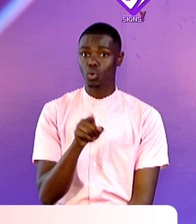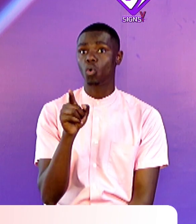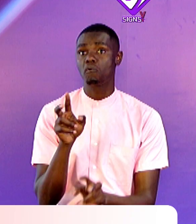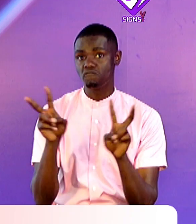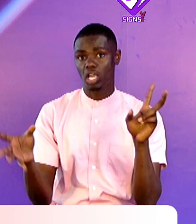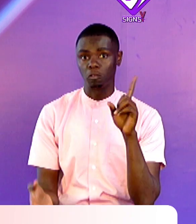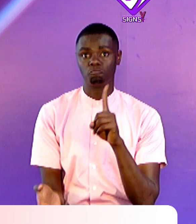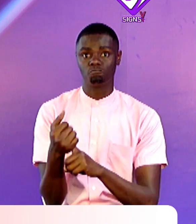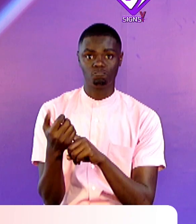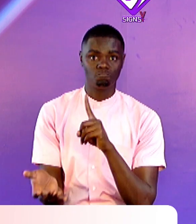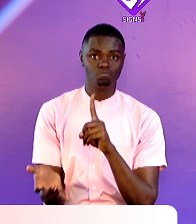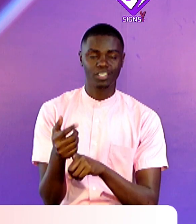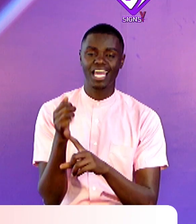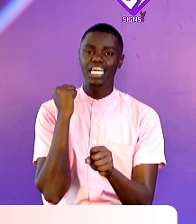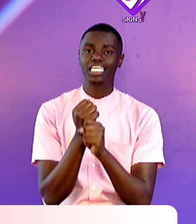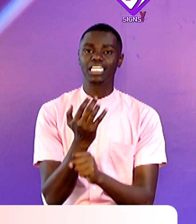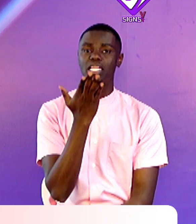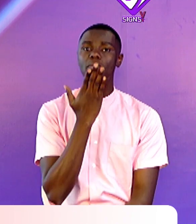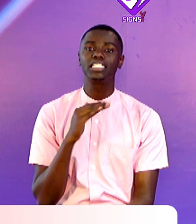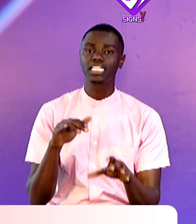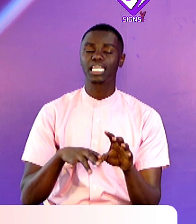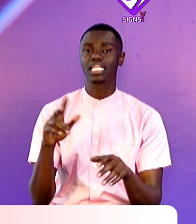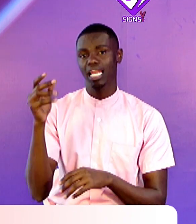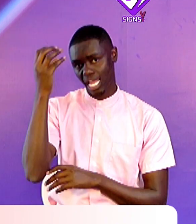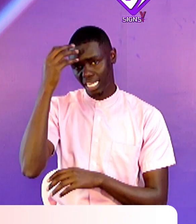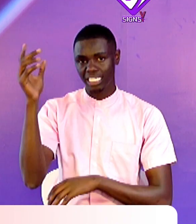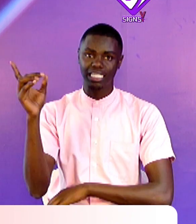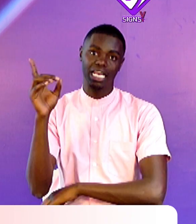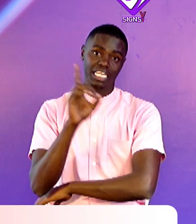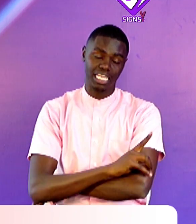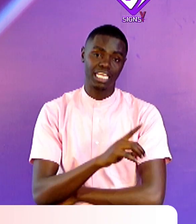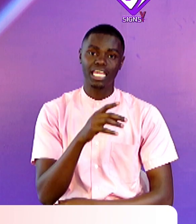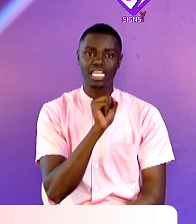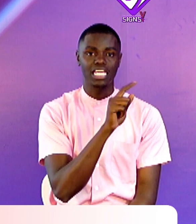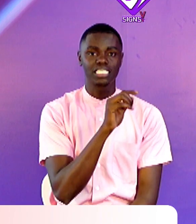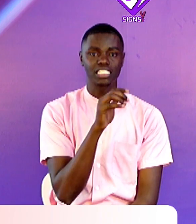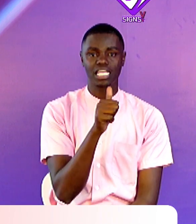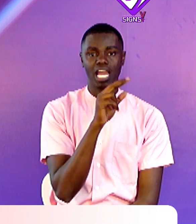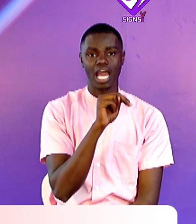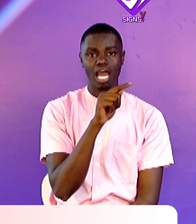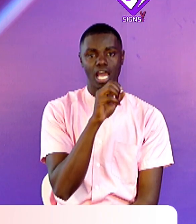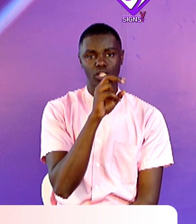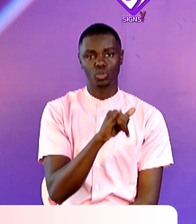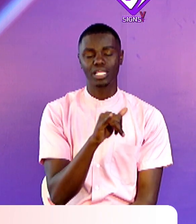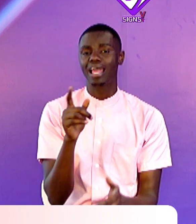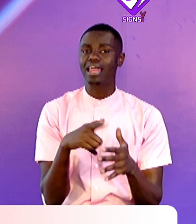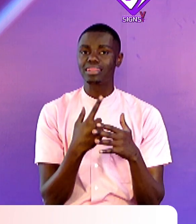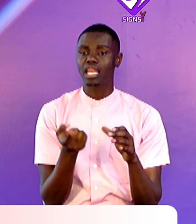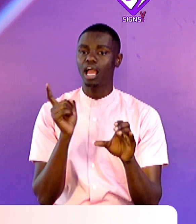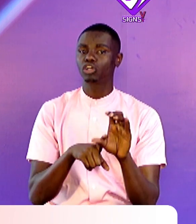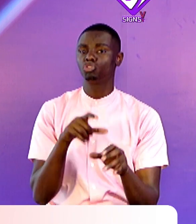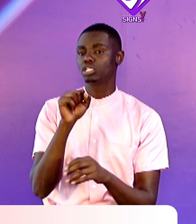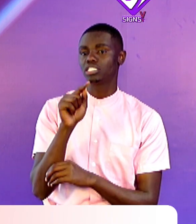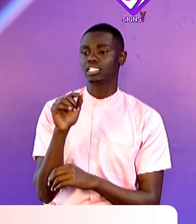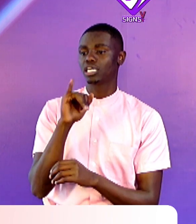victory. He did magic when he was in Kitale Day, when he was with St. Anthony's. And then he joined St. Joseph's, and there goes. Last